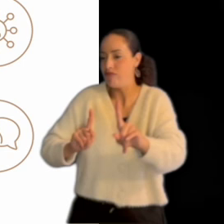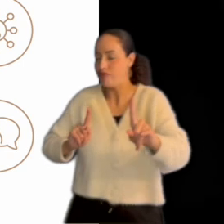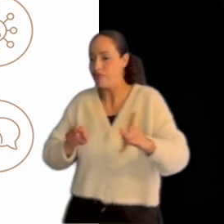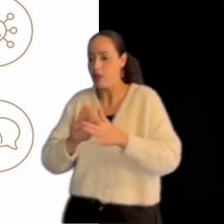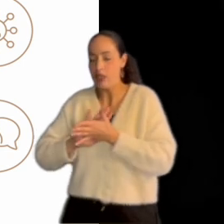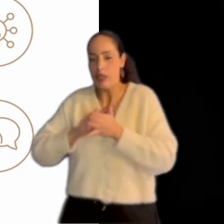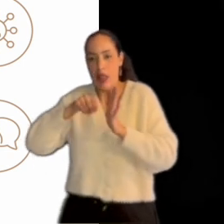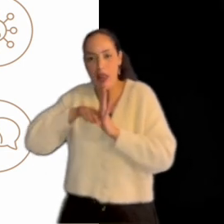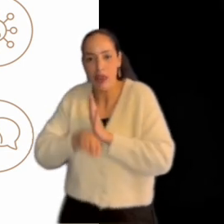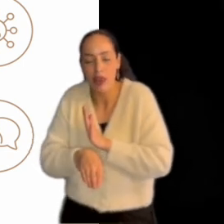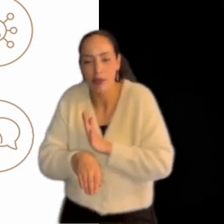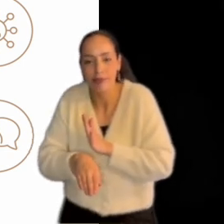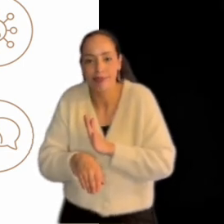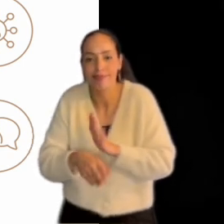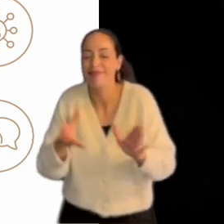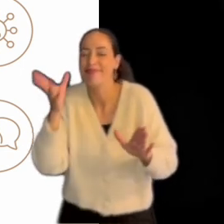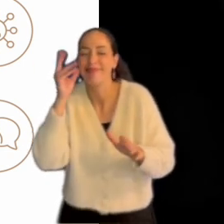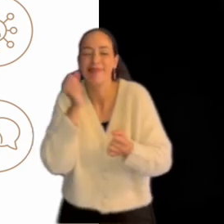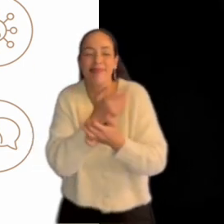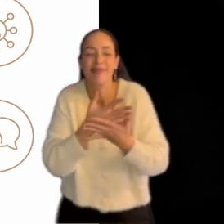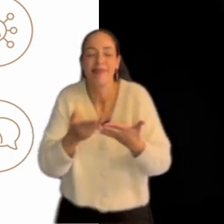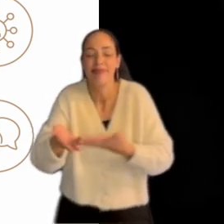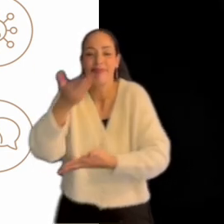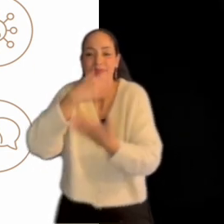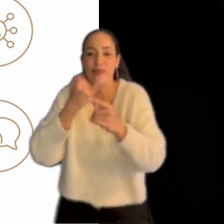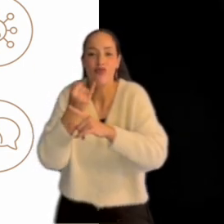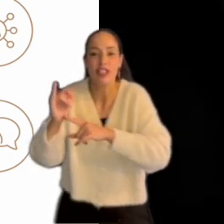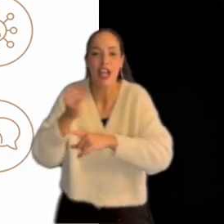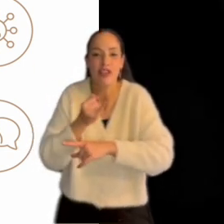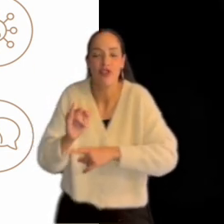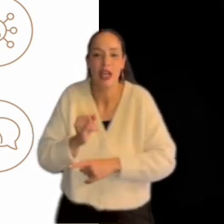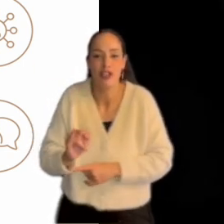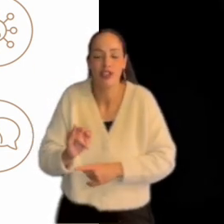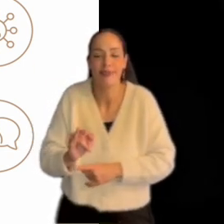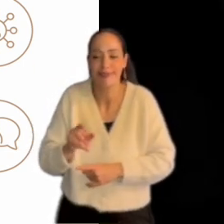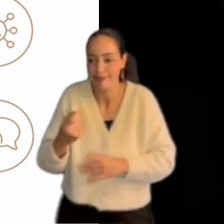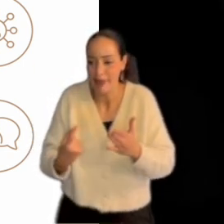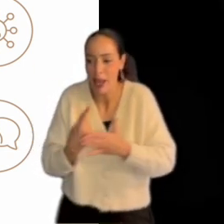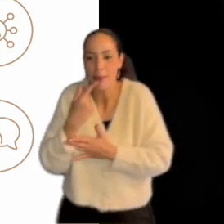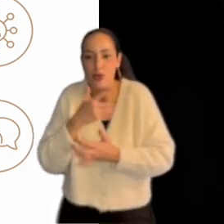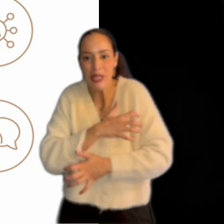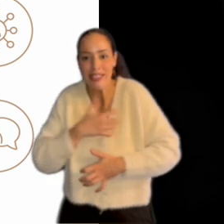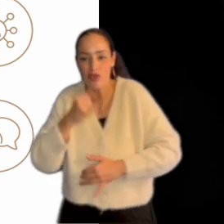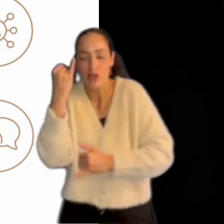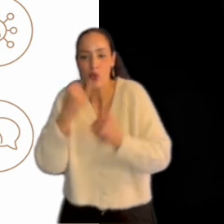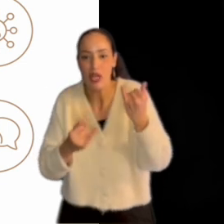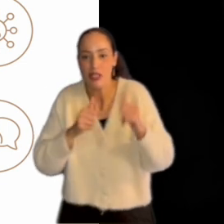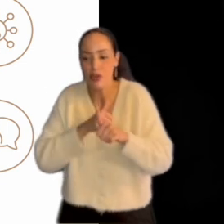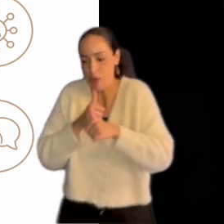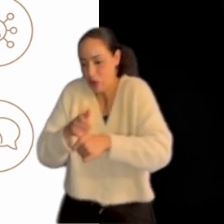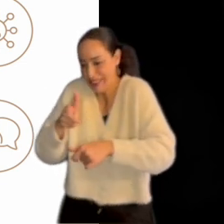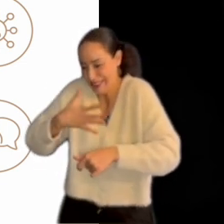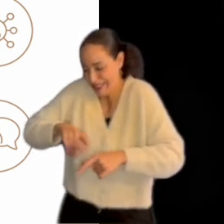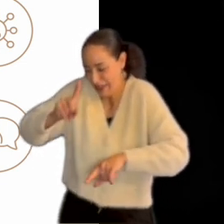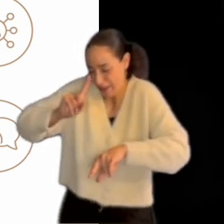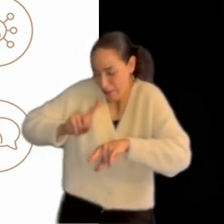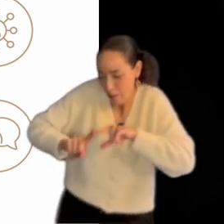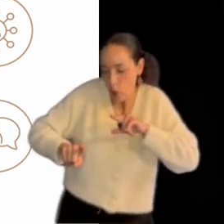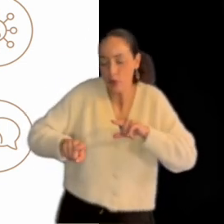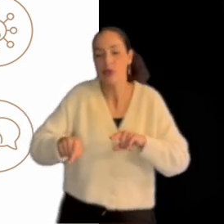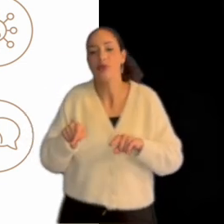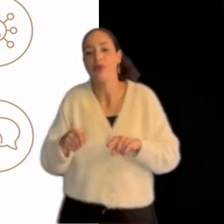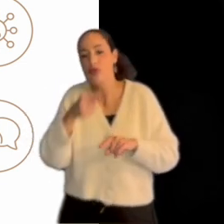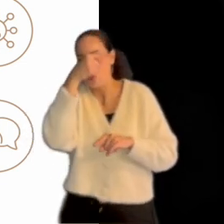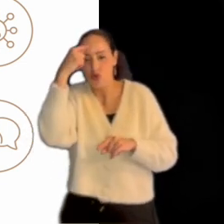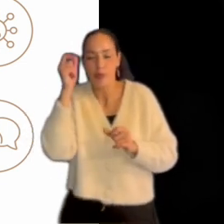most. Trauma-informed practice is different. We start where someone is, wherever that may be. Whilst these five interventions are designed